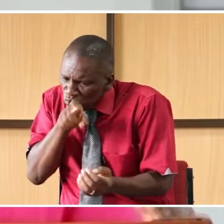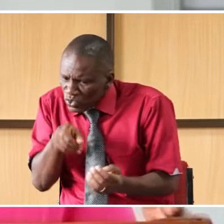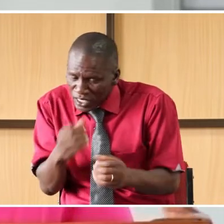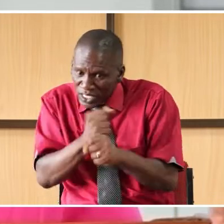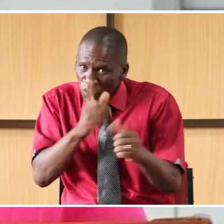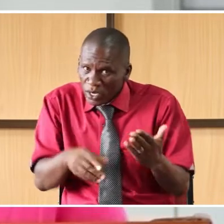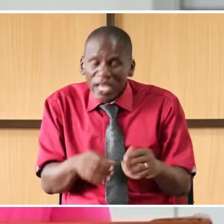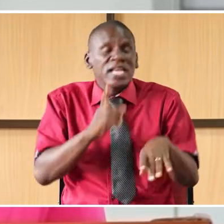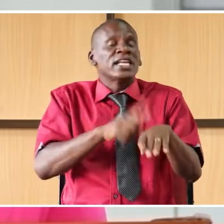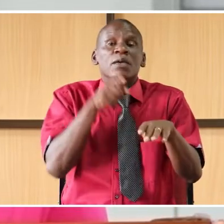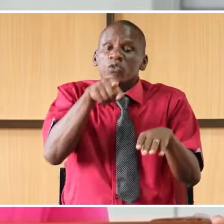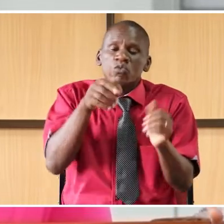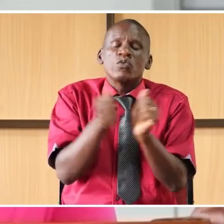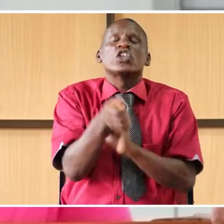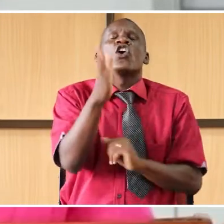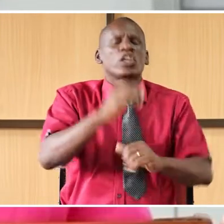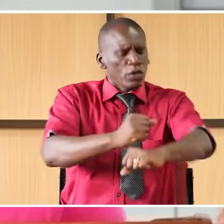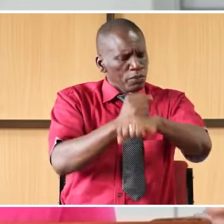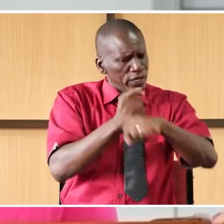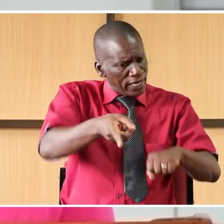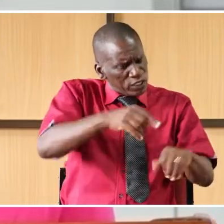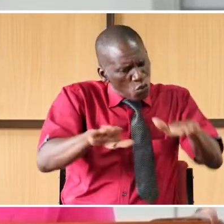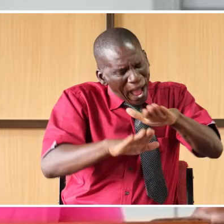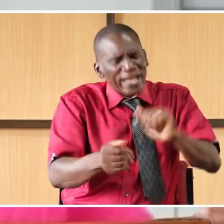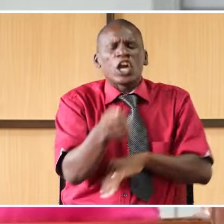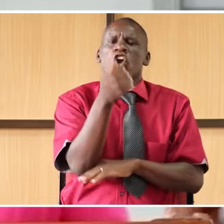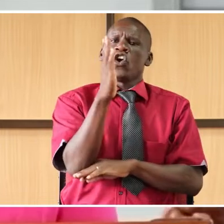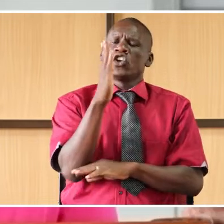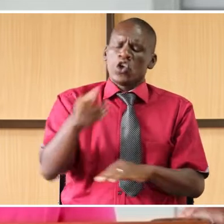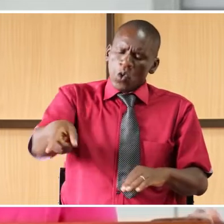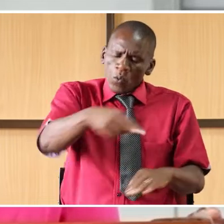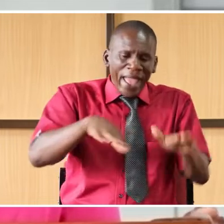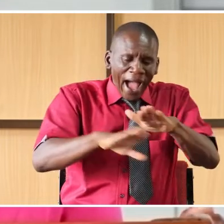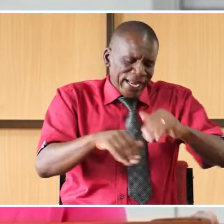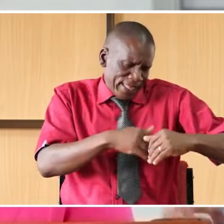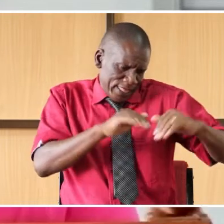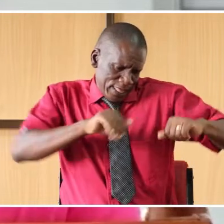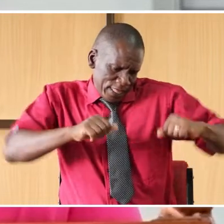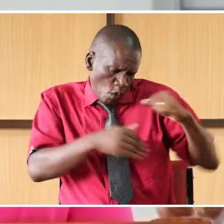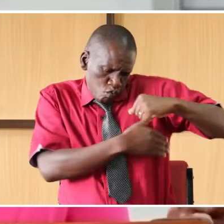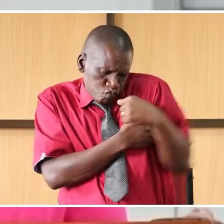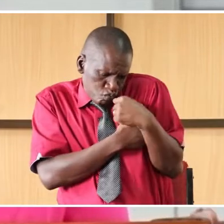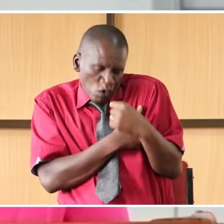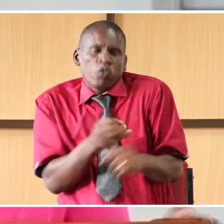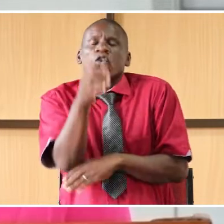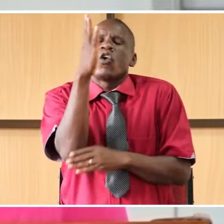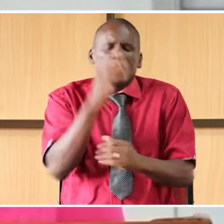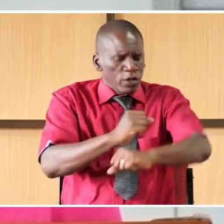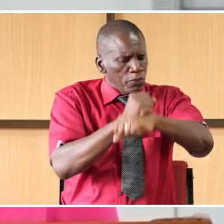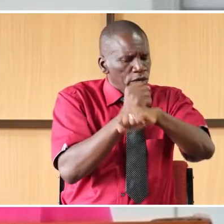God, he covers us. We are under him. We are under his wings, which is our